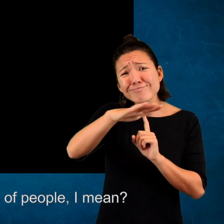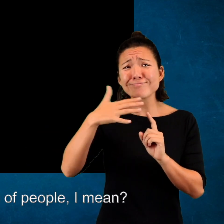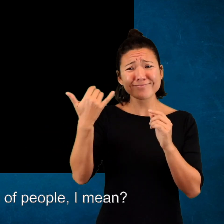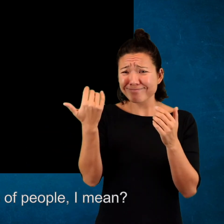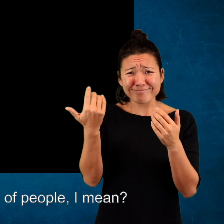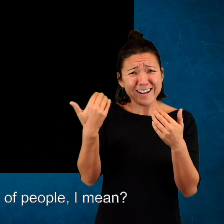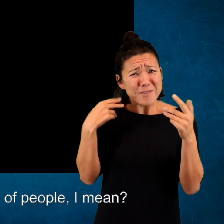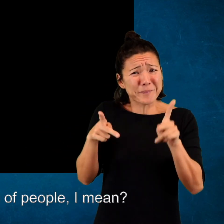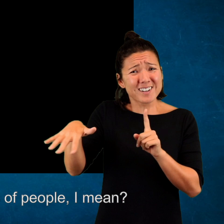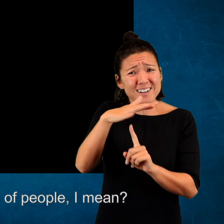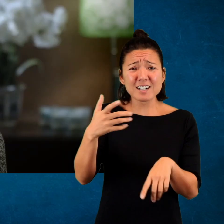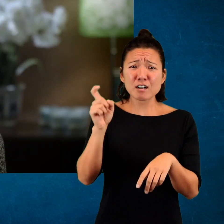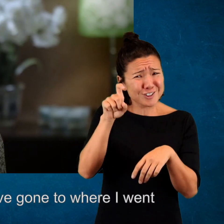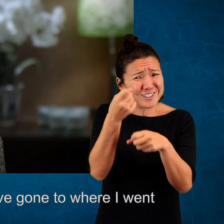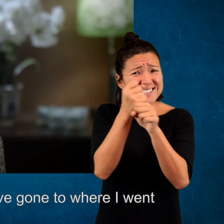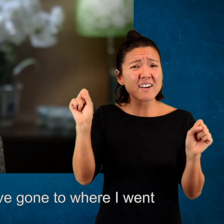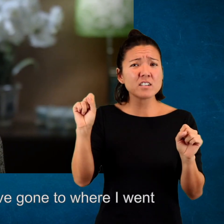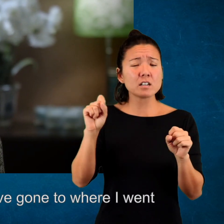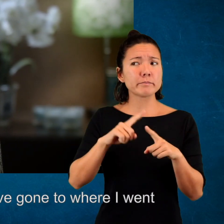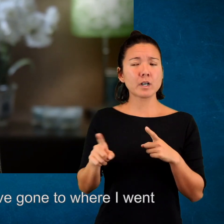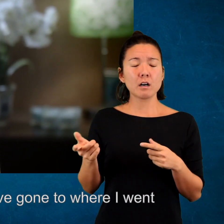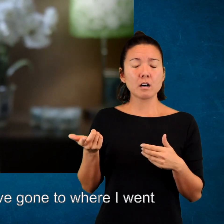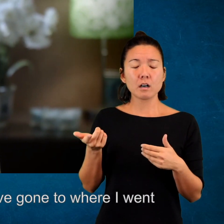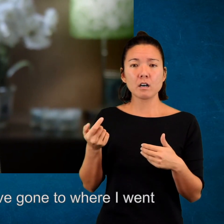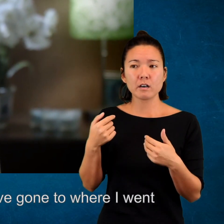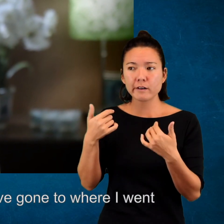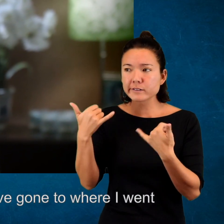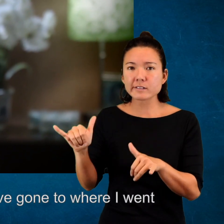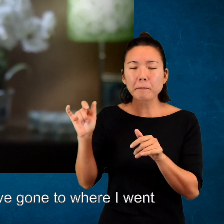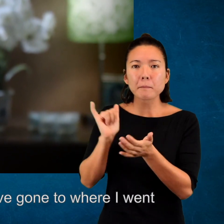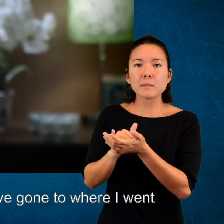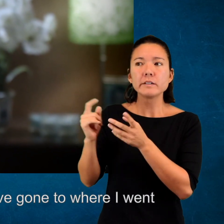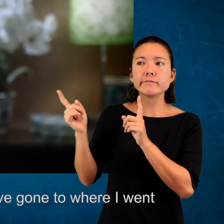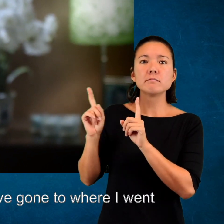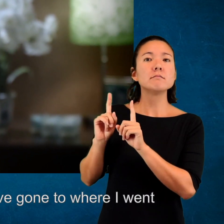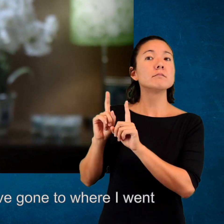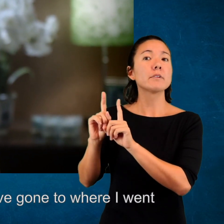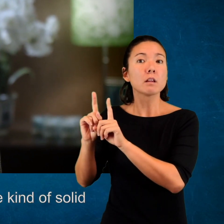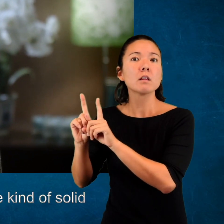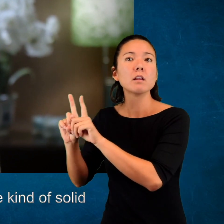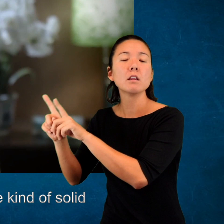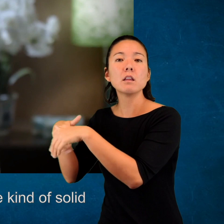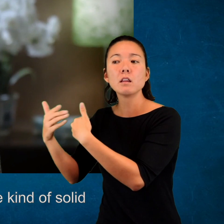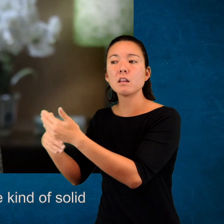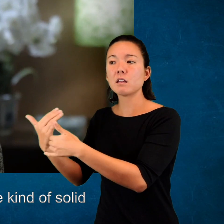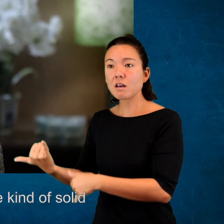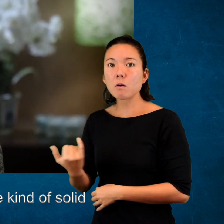tons of people, I probably shouldn't have gone to where I went without some kind